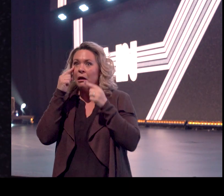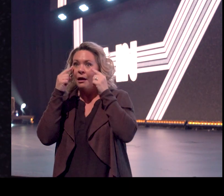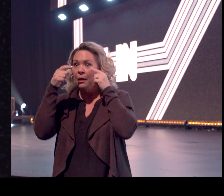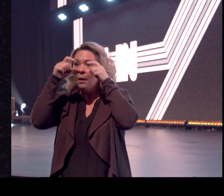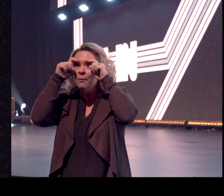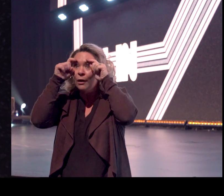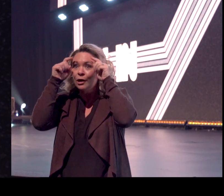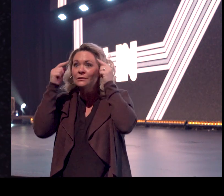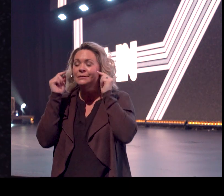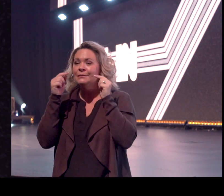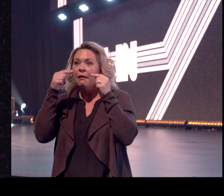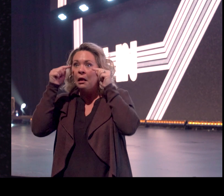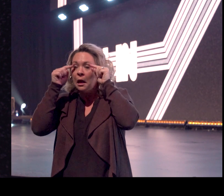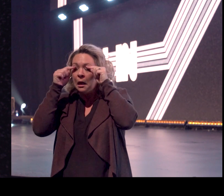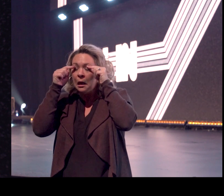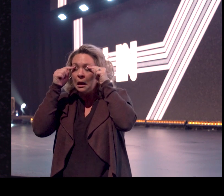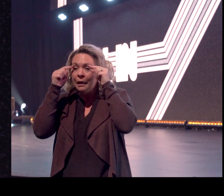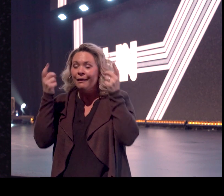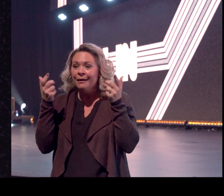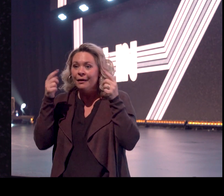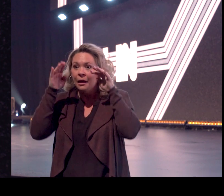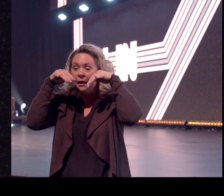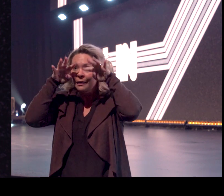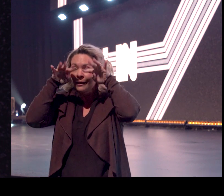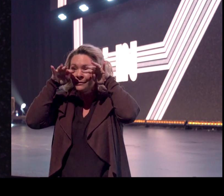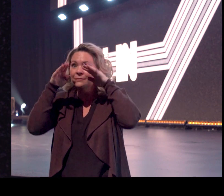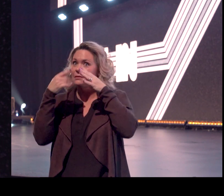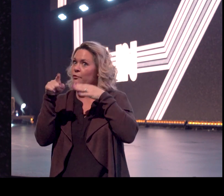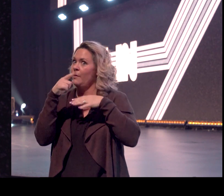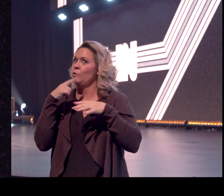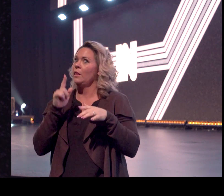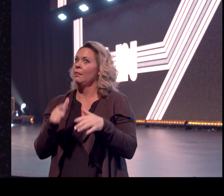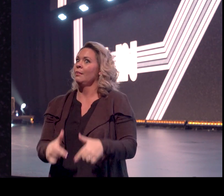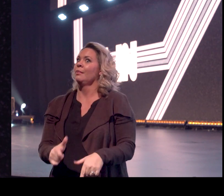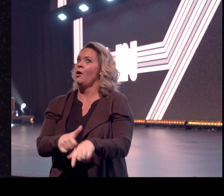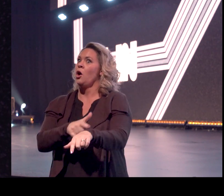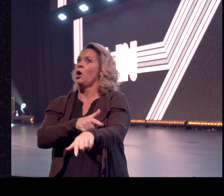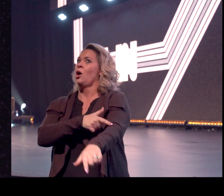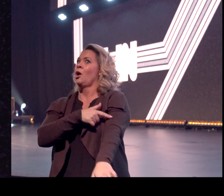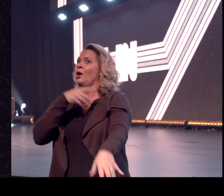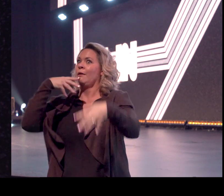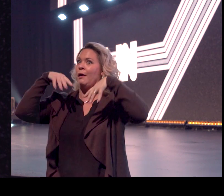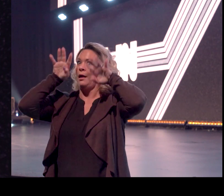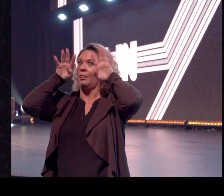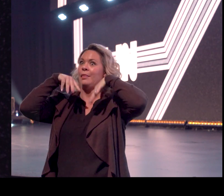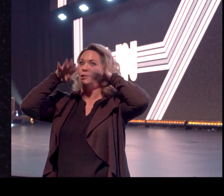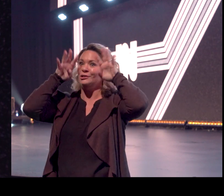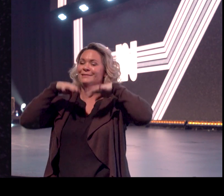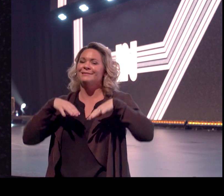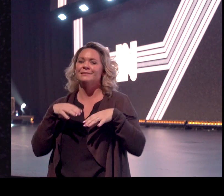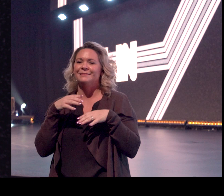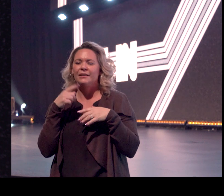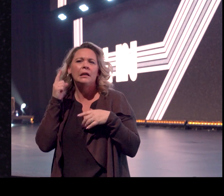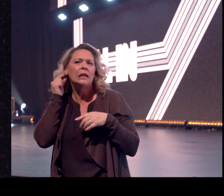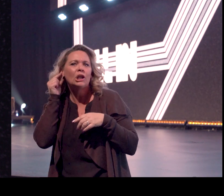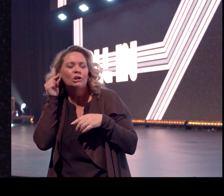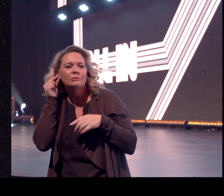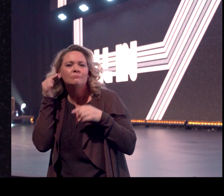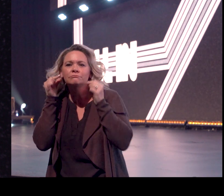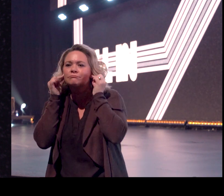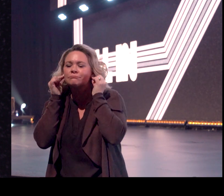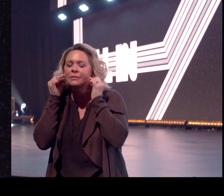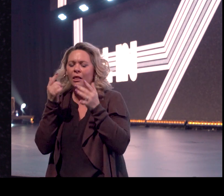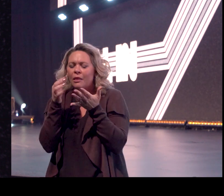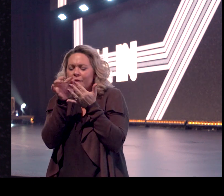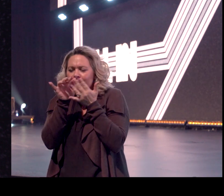got, you know, eyebrows, eyelids, eyelashes. Some of you have really long eyelashes, right? We got